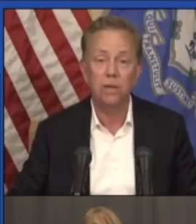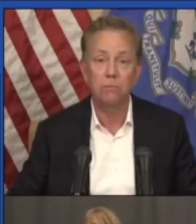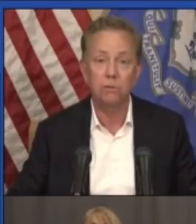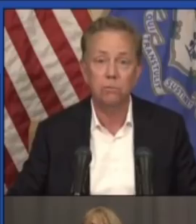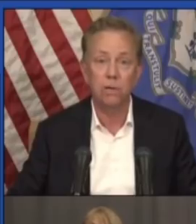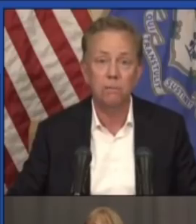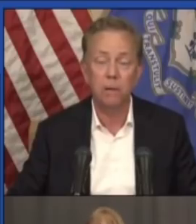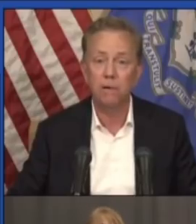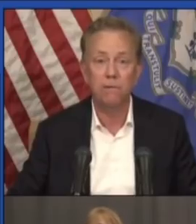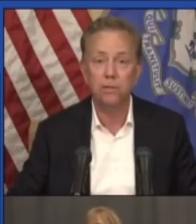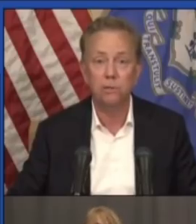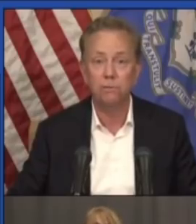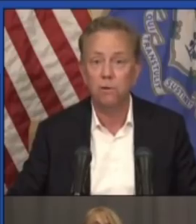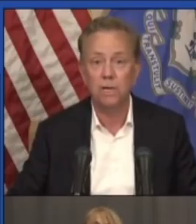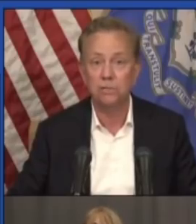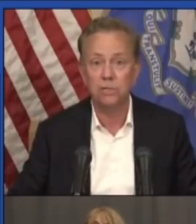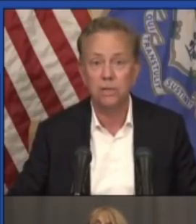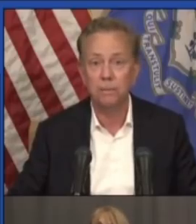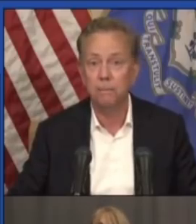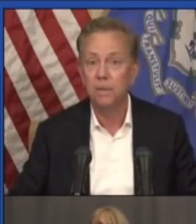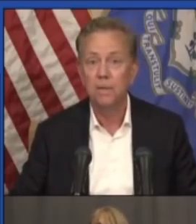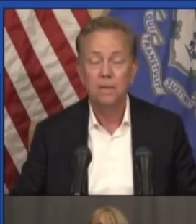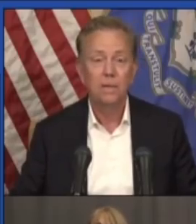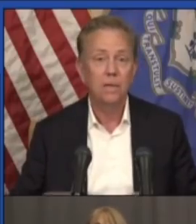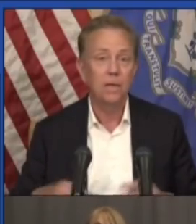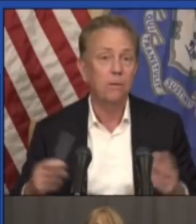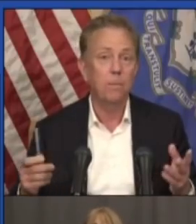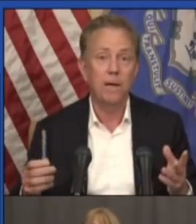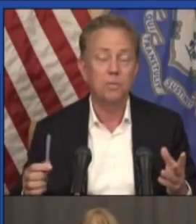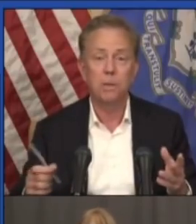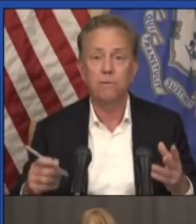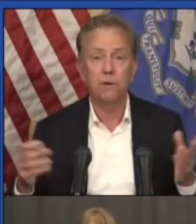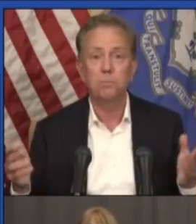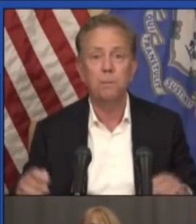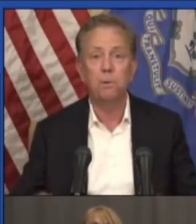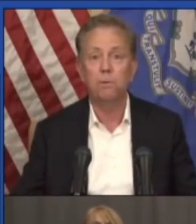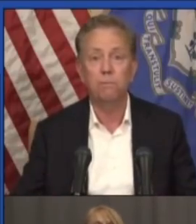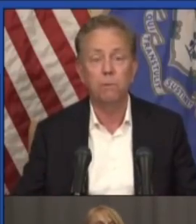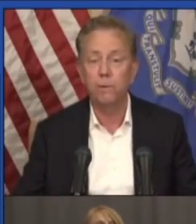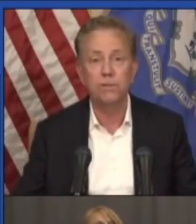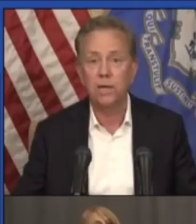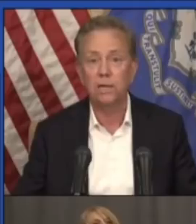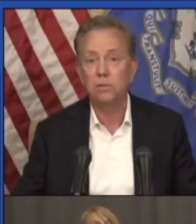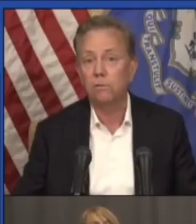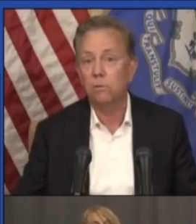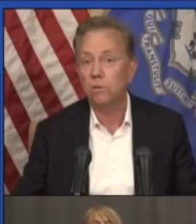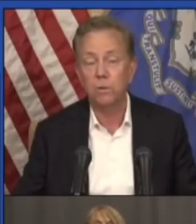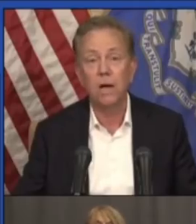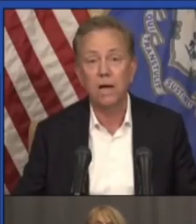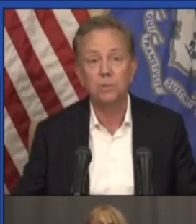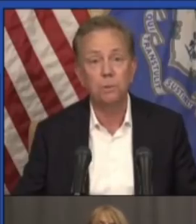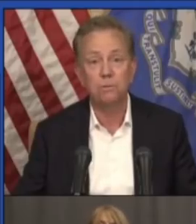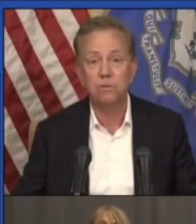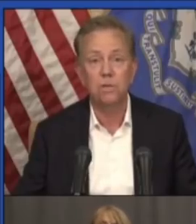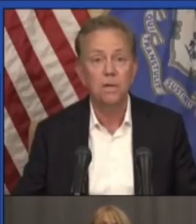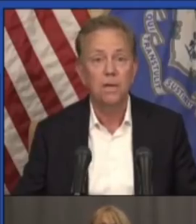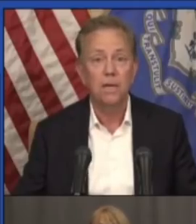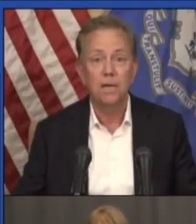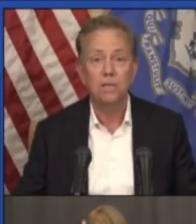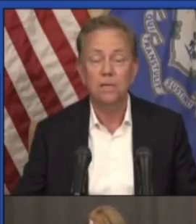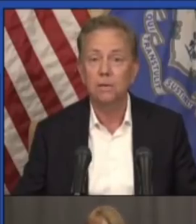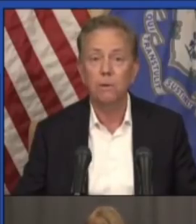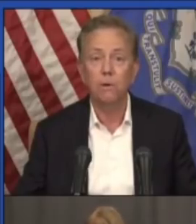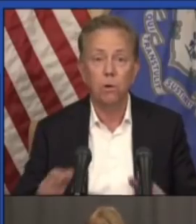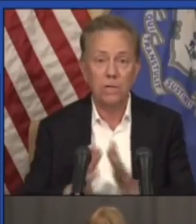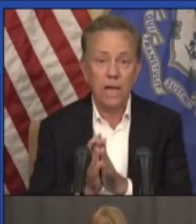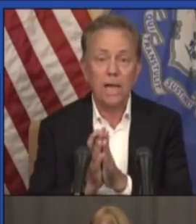advantage, and it was really beneficial for us. That reminds me, the first people we reached out to, of course, were the hospitals.